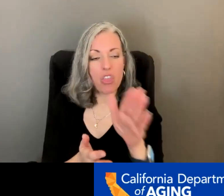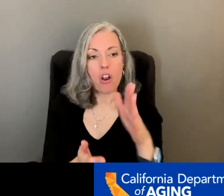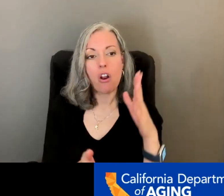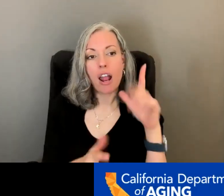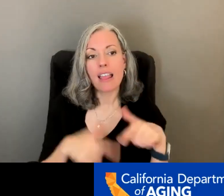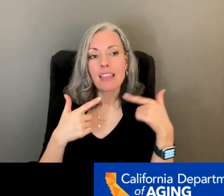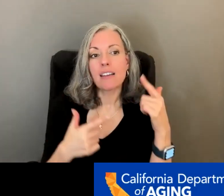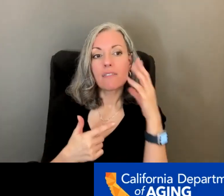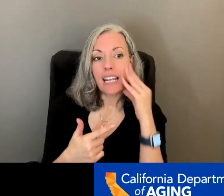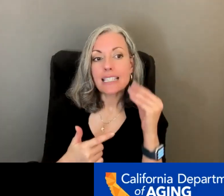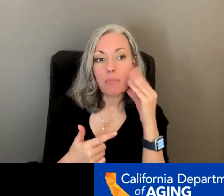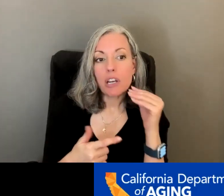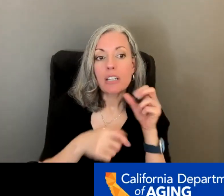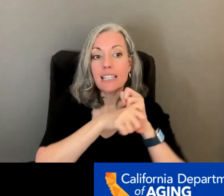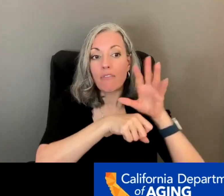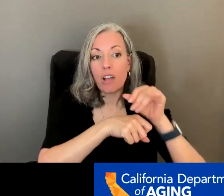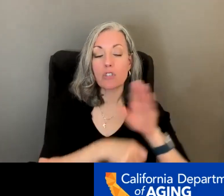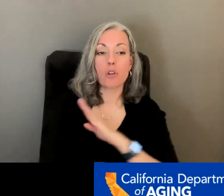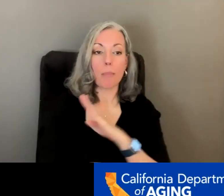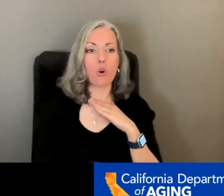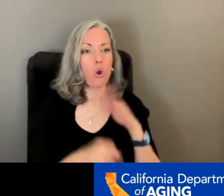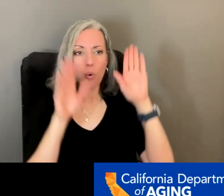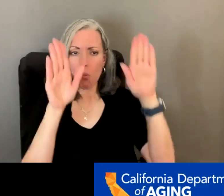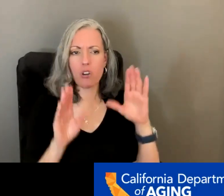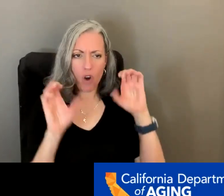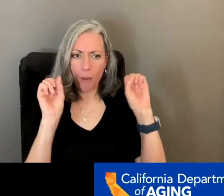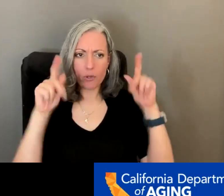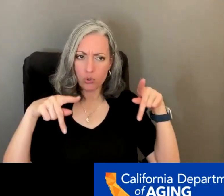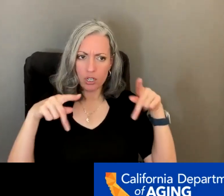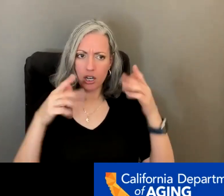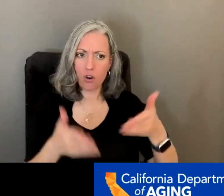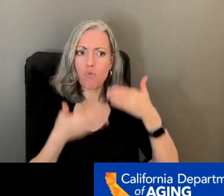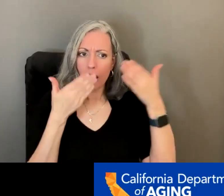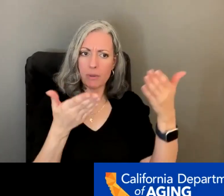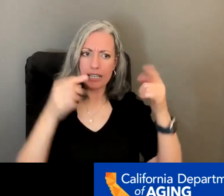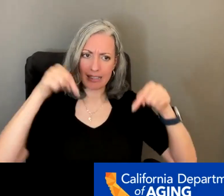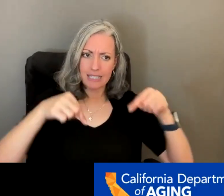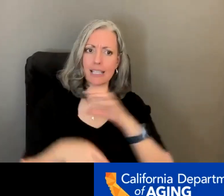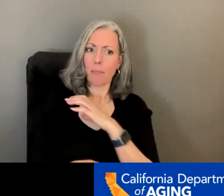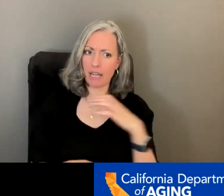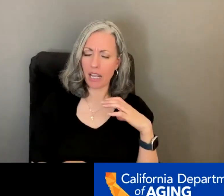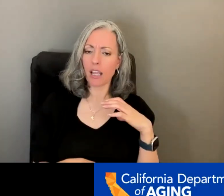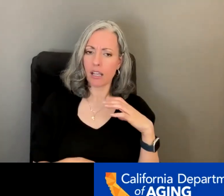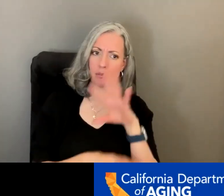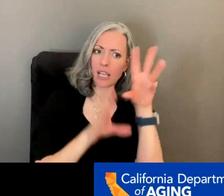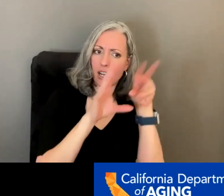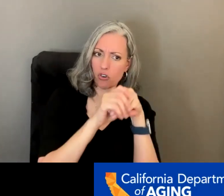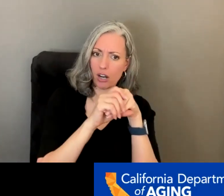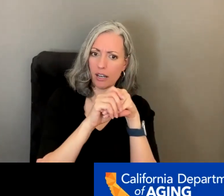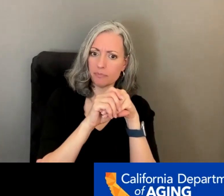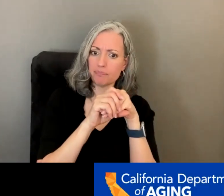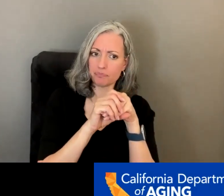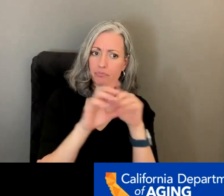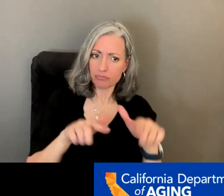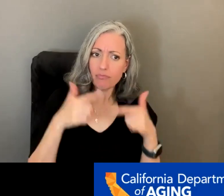a wonderful opportunity to use that as basically the recommendation of this committee is to integrate the lived